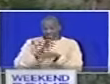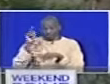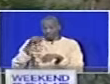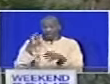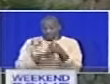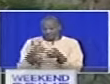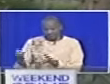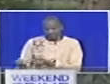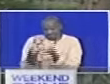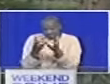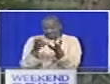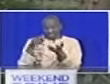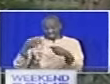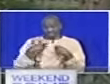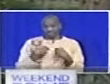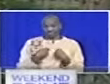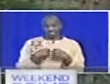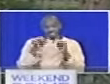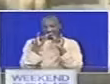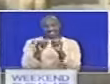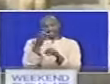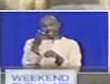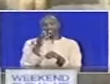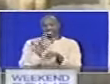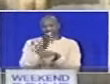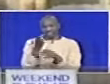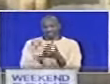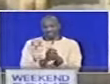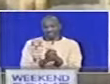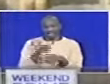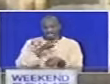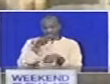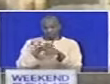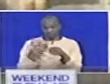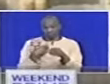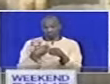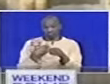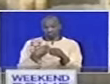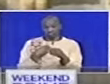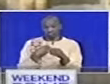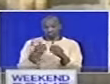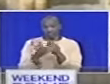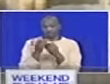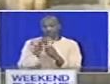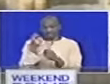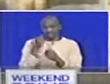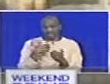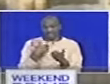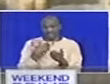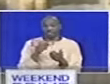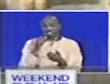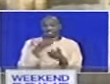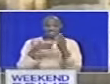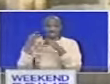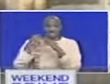him by his widow Eleanor Cole, still stands. The National Museums of Kenya carry on this prehistoric